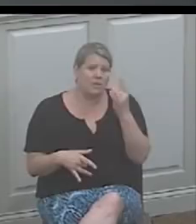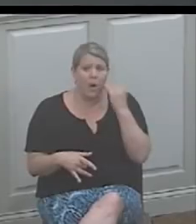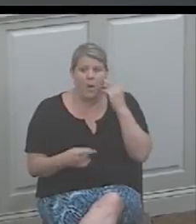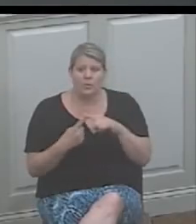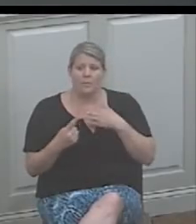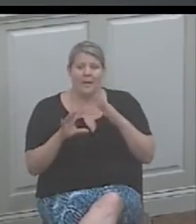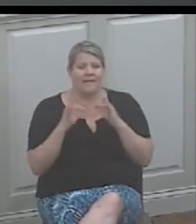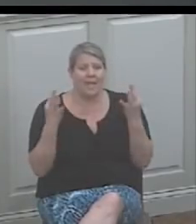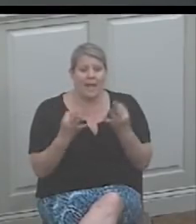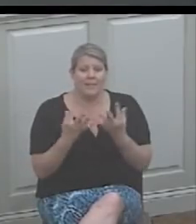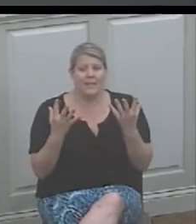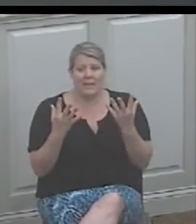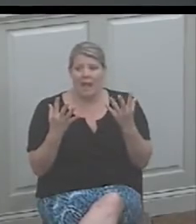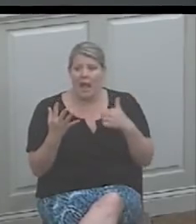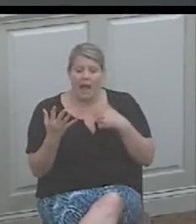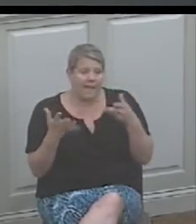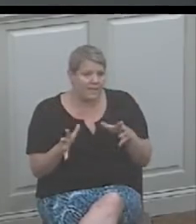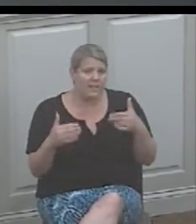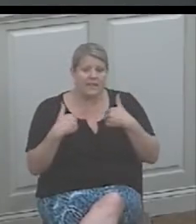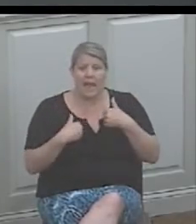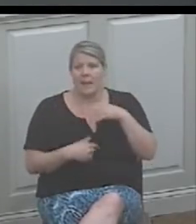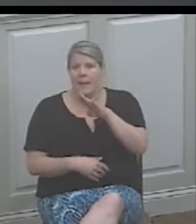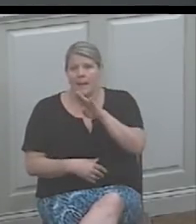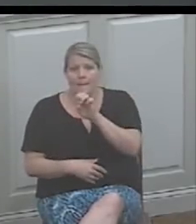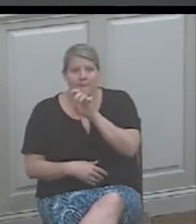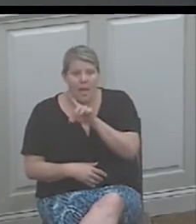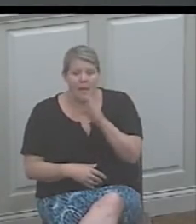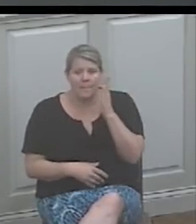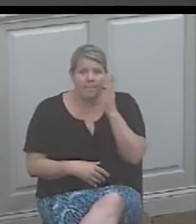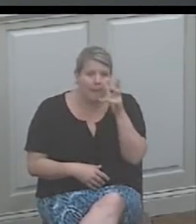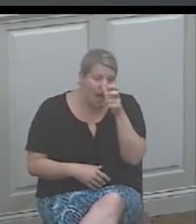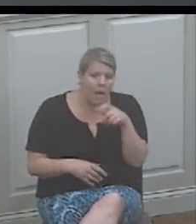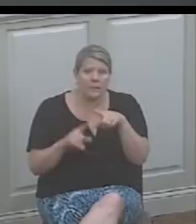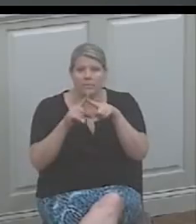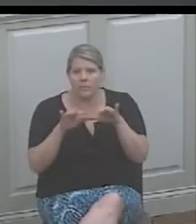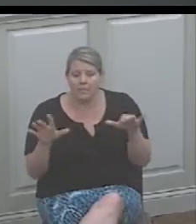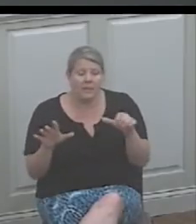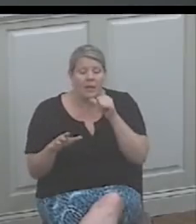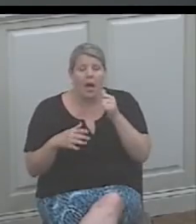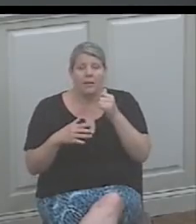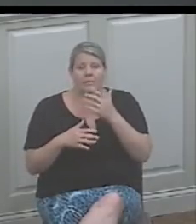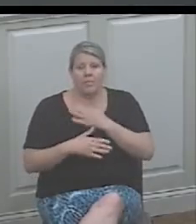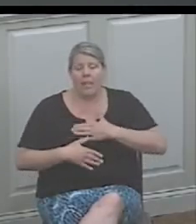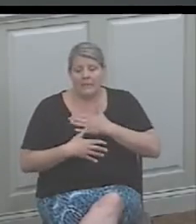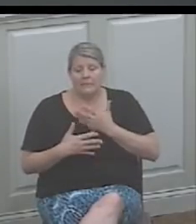times where I've been contaminated with bed bugs and had showered and decontaminated, and it's not a pleasant experience.